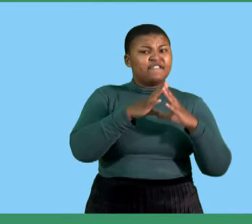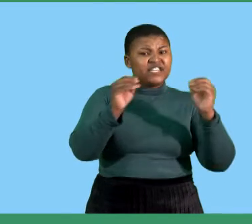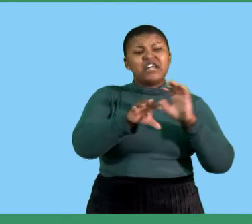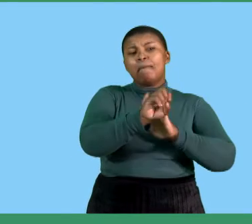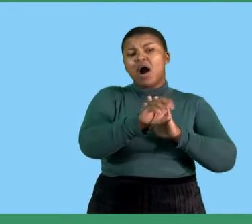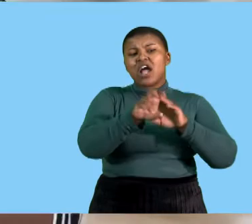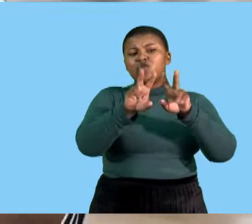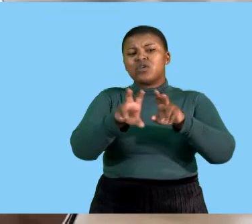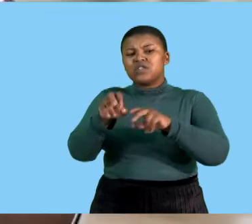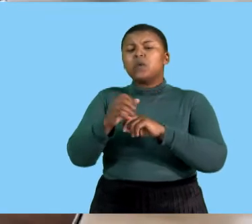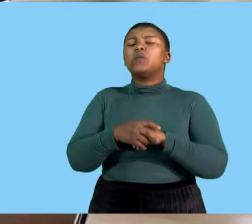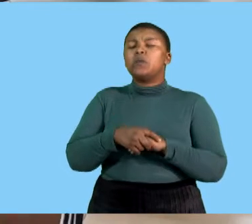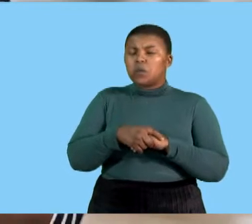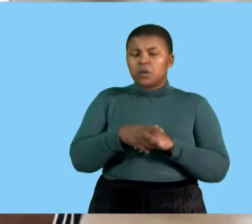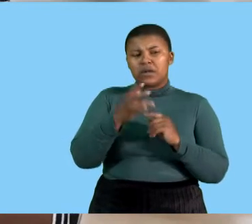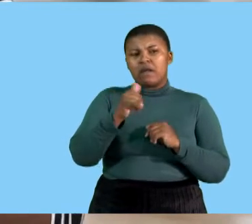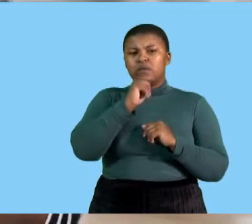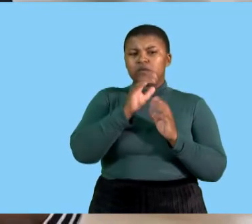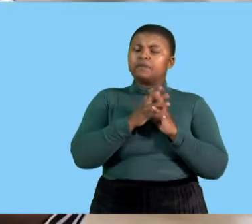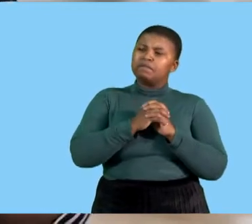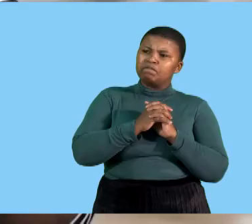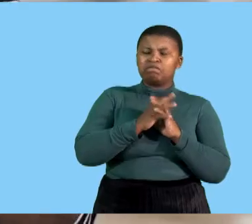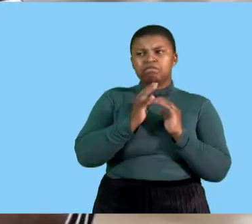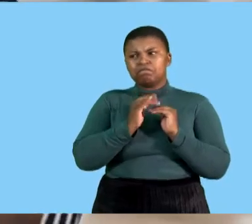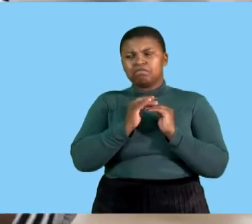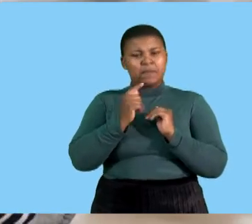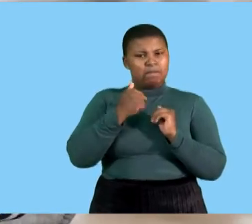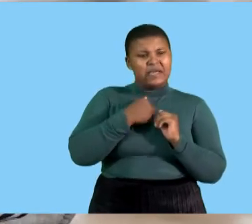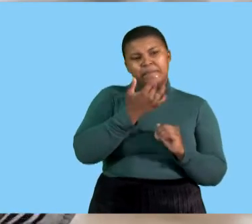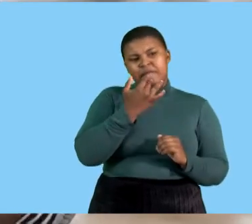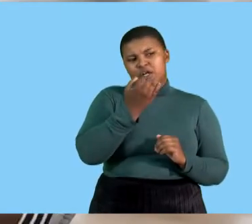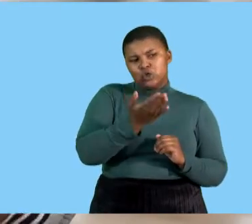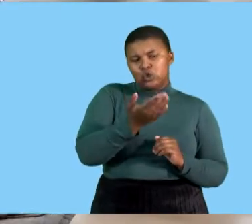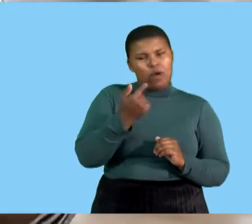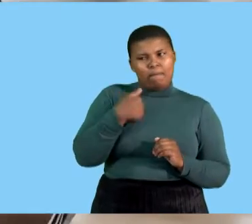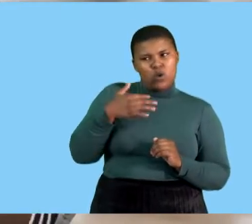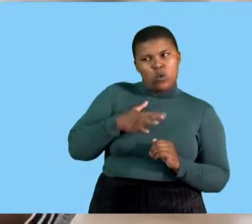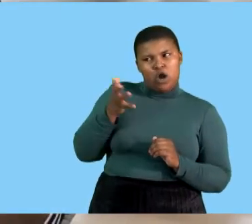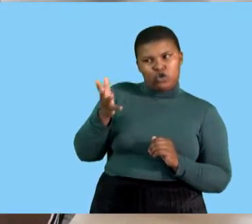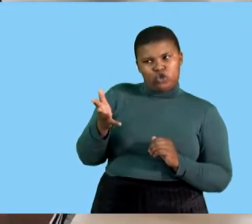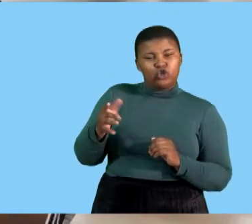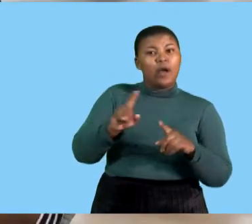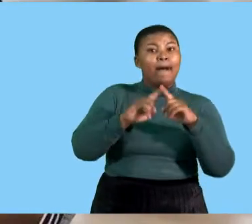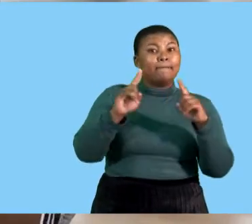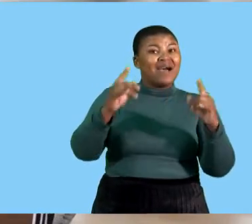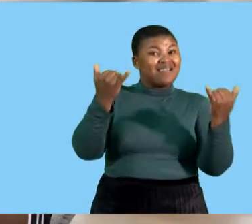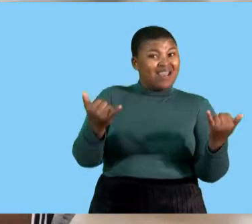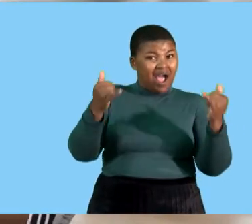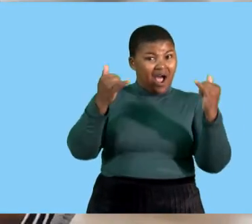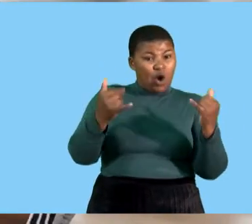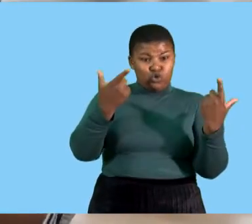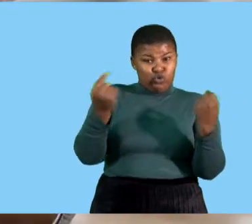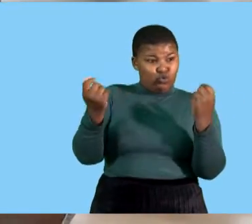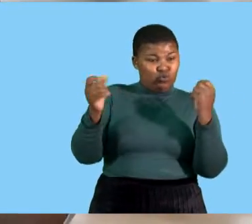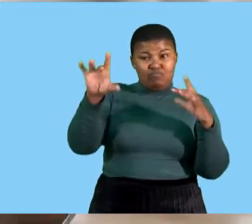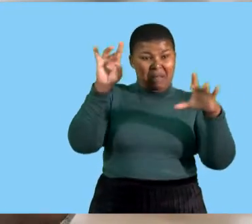market research, then you can now conclude and say, I prefer this over that. But you cannot make that conclusion without doing